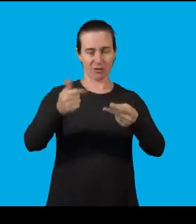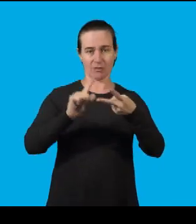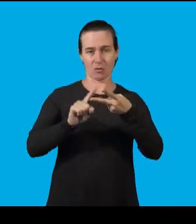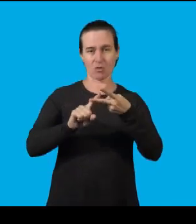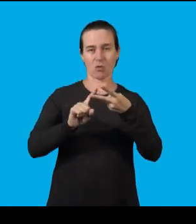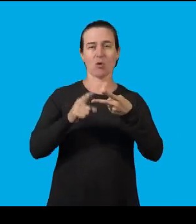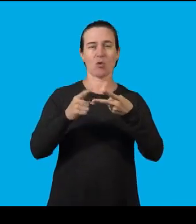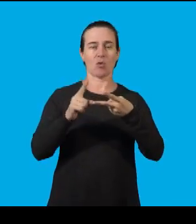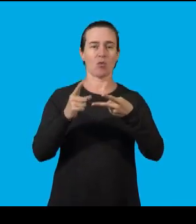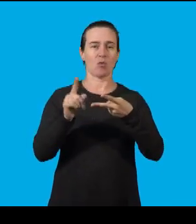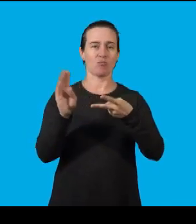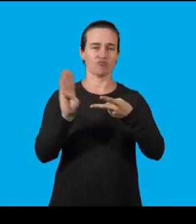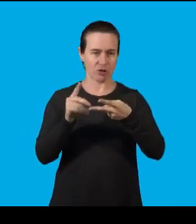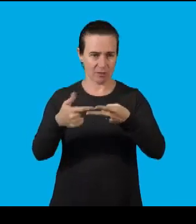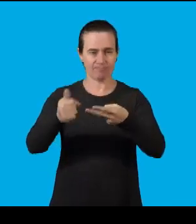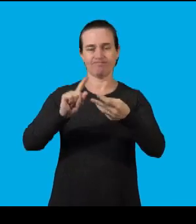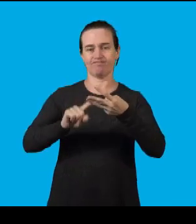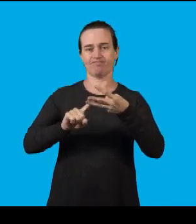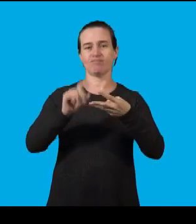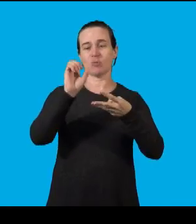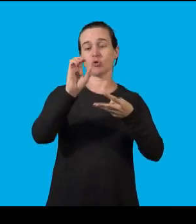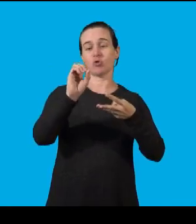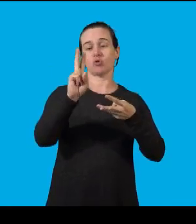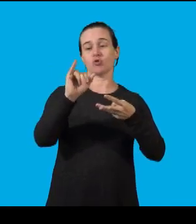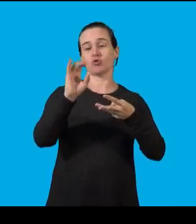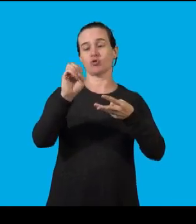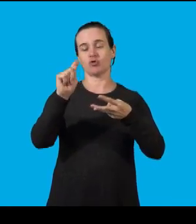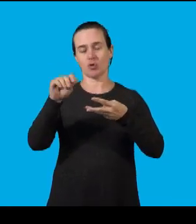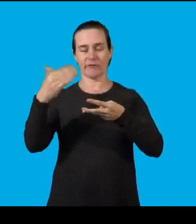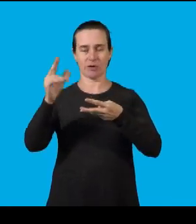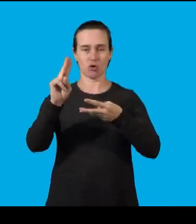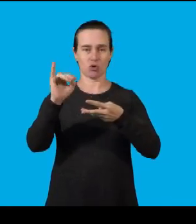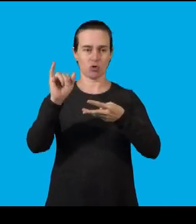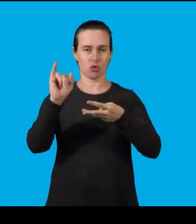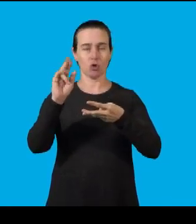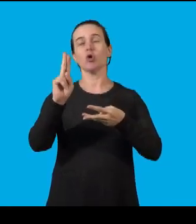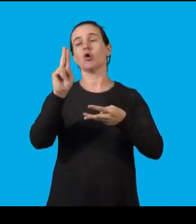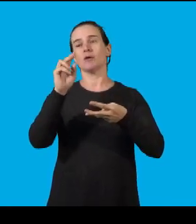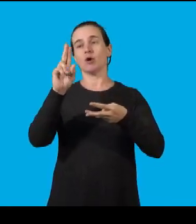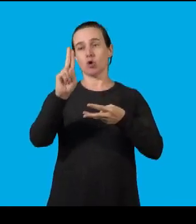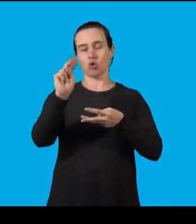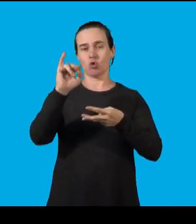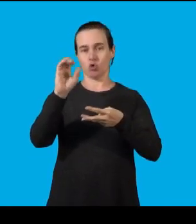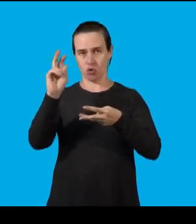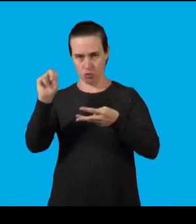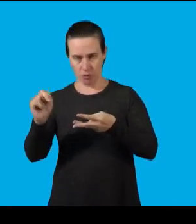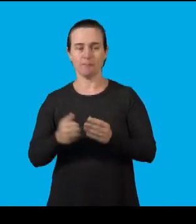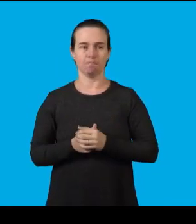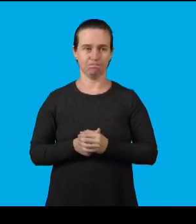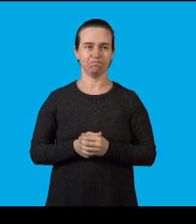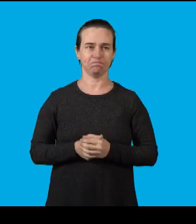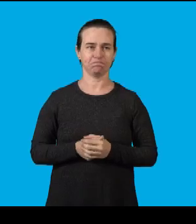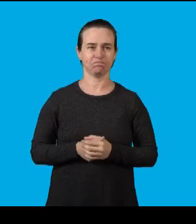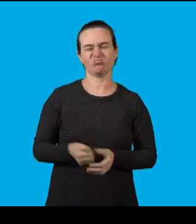the US, Britain, and the Soviet Union. So you can see those are linked to the leaders that are given